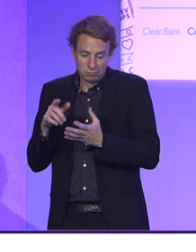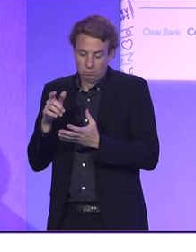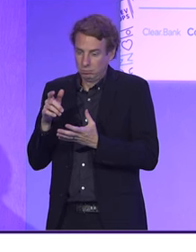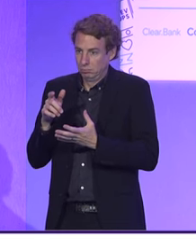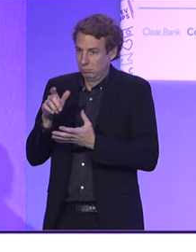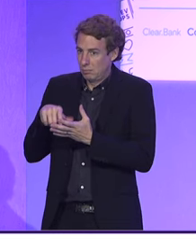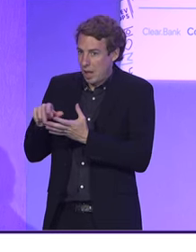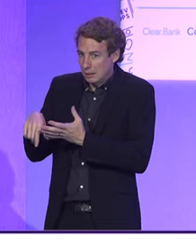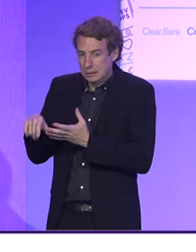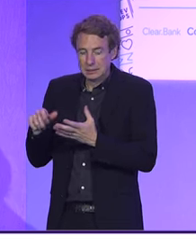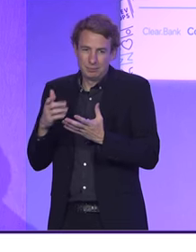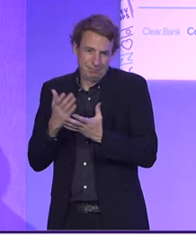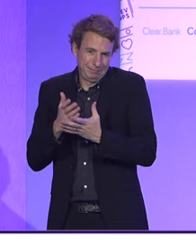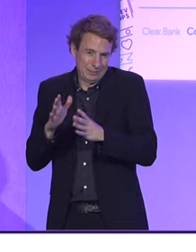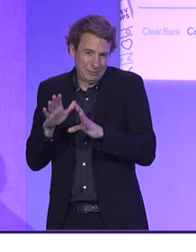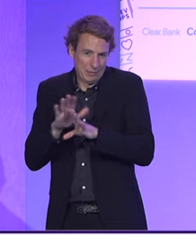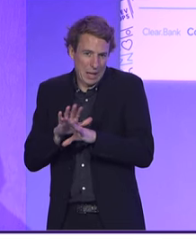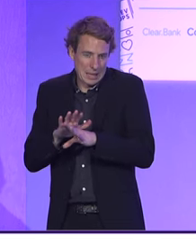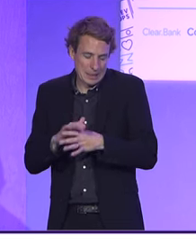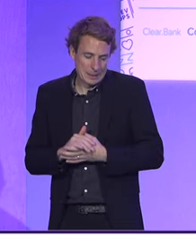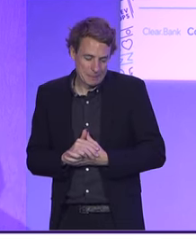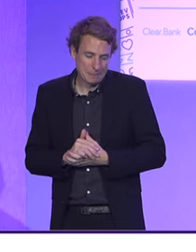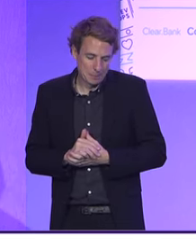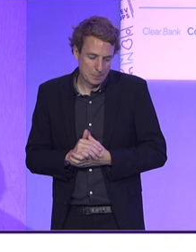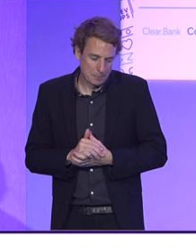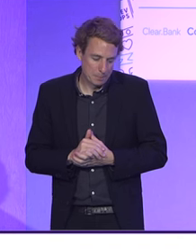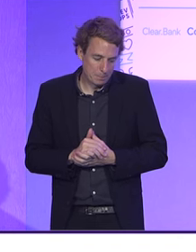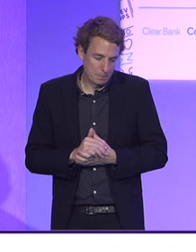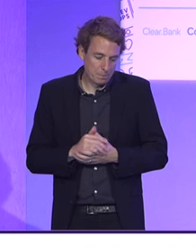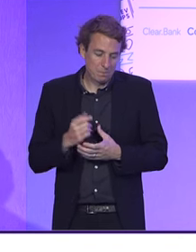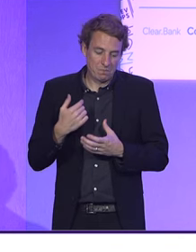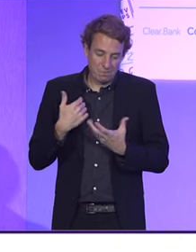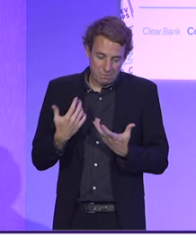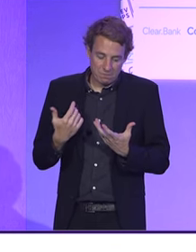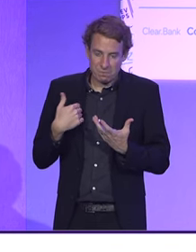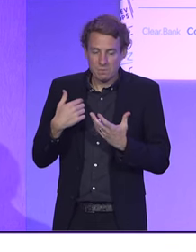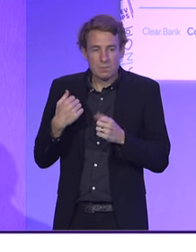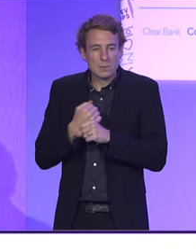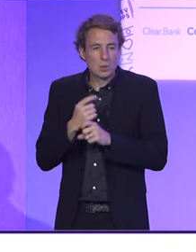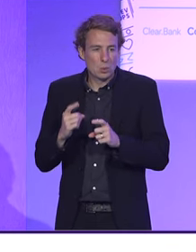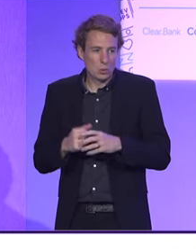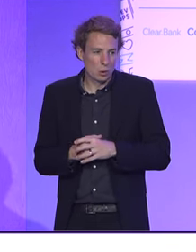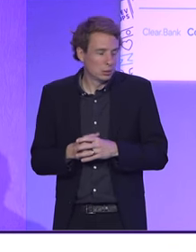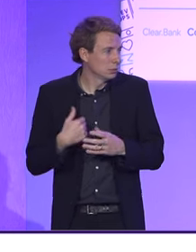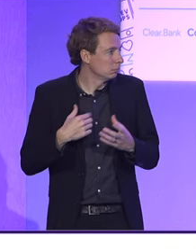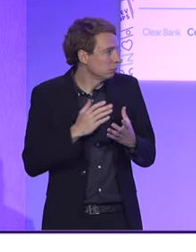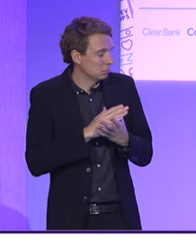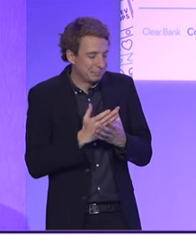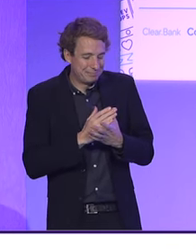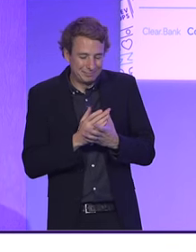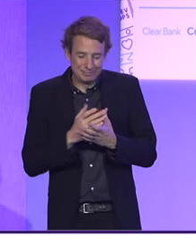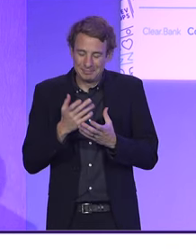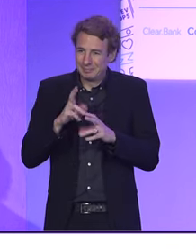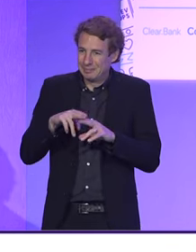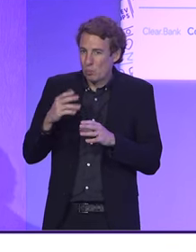so could be. So in my case, what I'm gonna do, I'm not really sure if it's going to work. We have to see